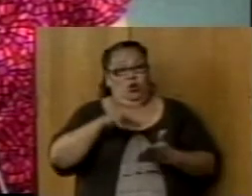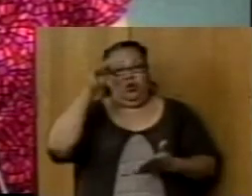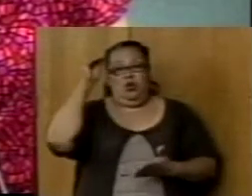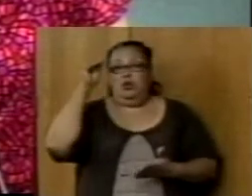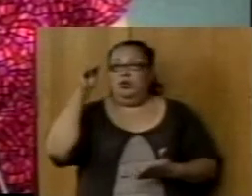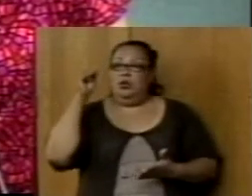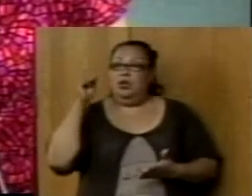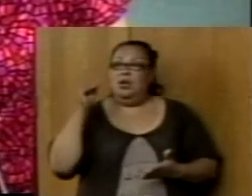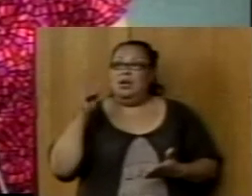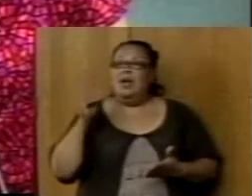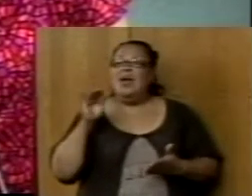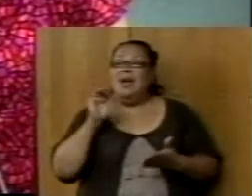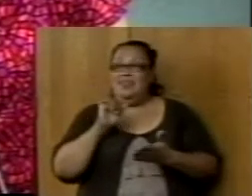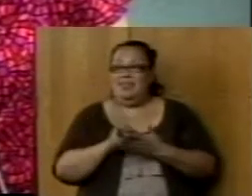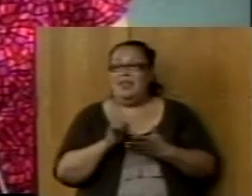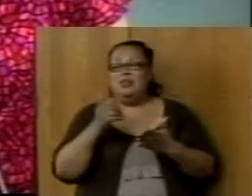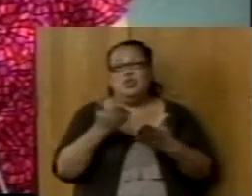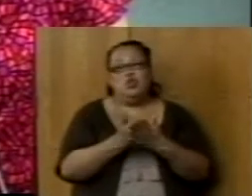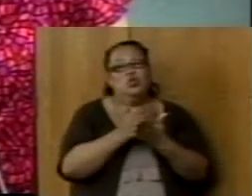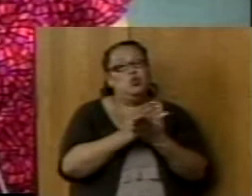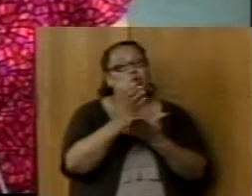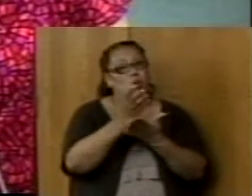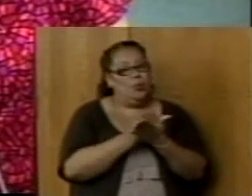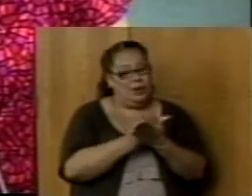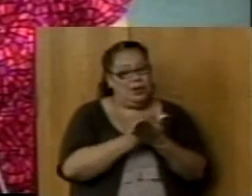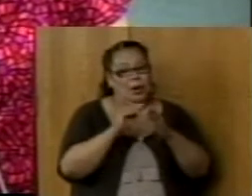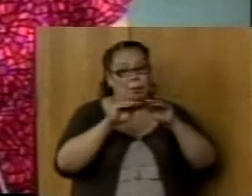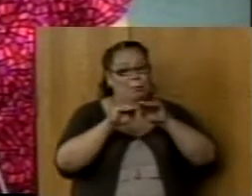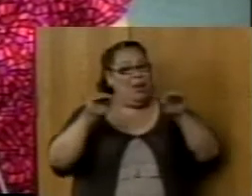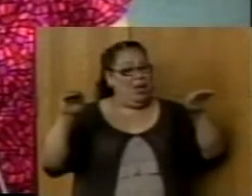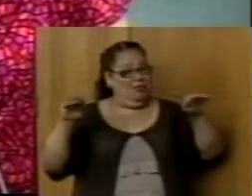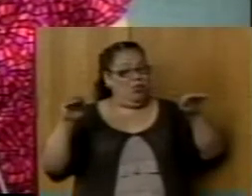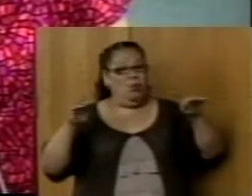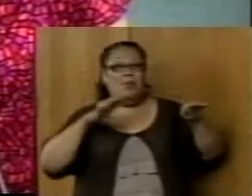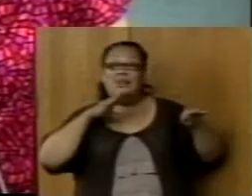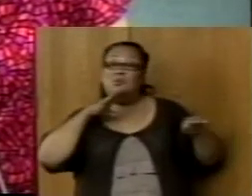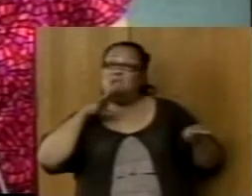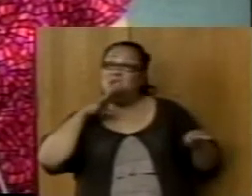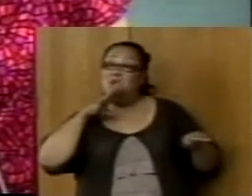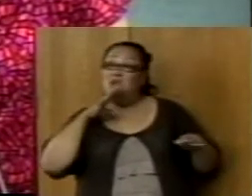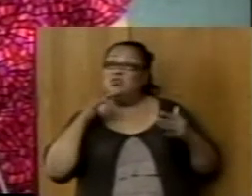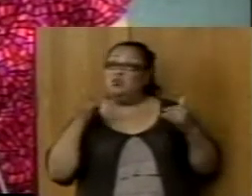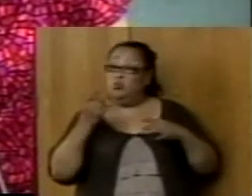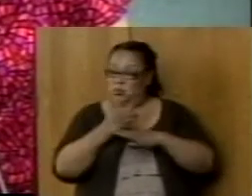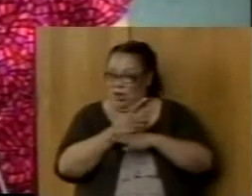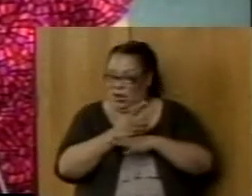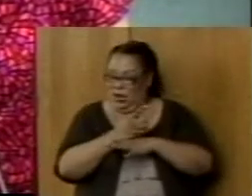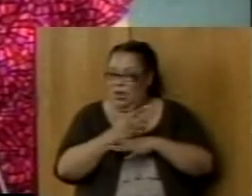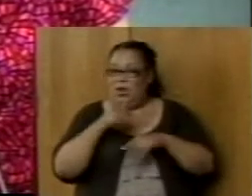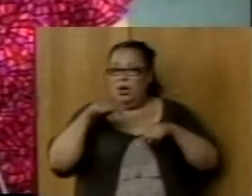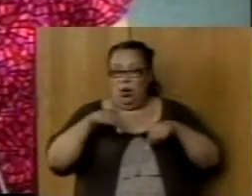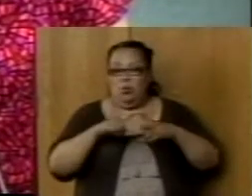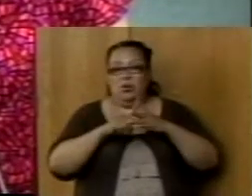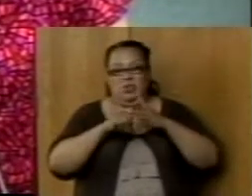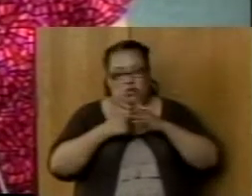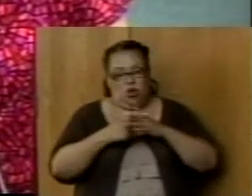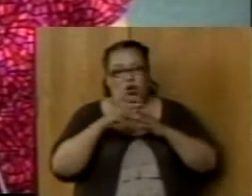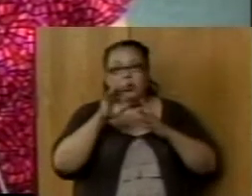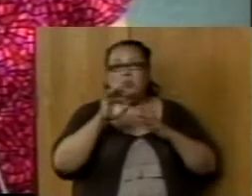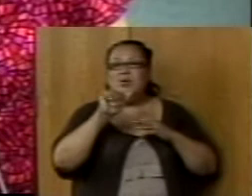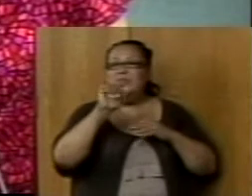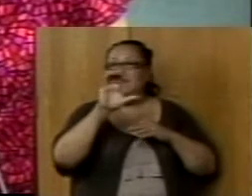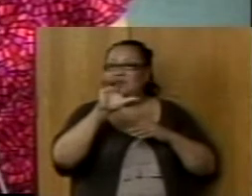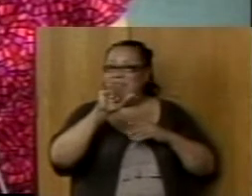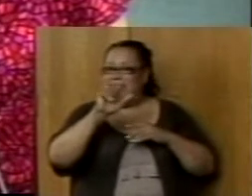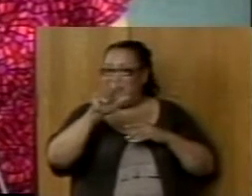the new curriculum platform. As we speak, today we started with our facilitators and we trained them on